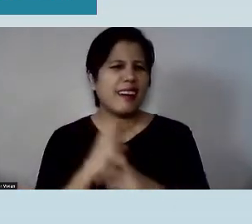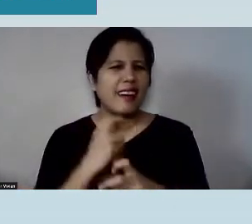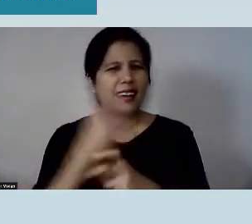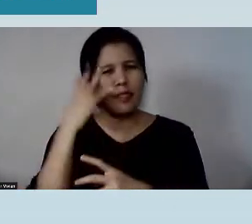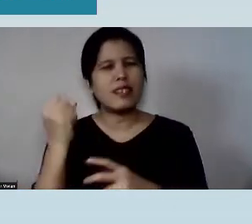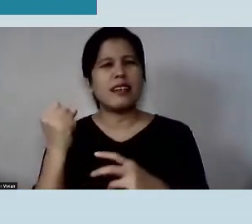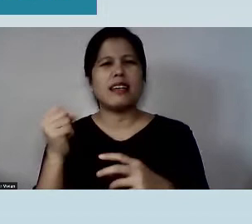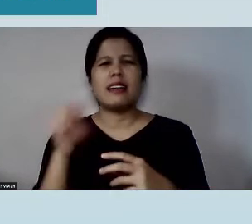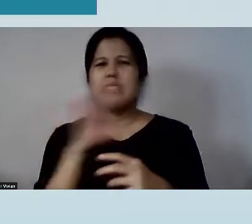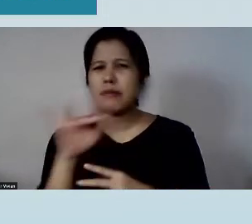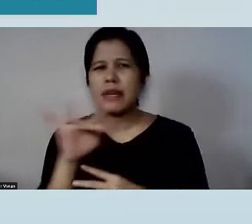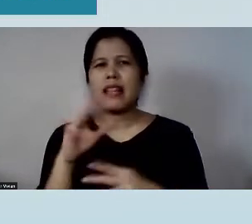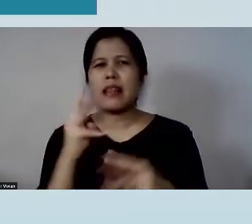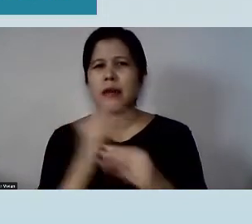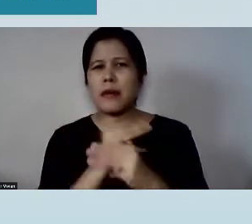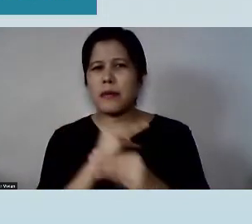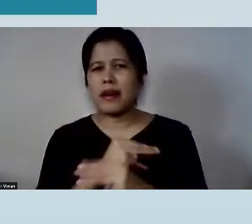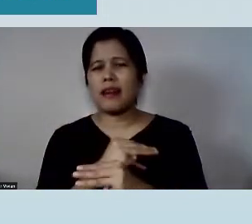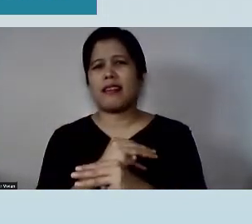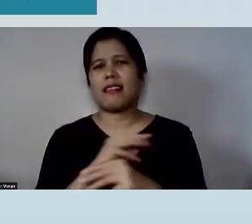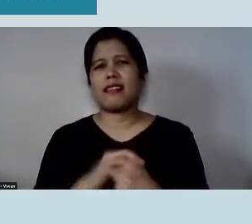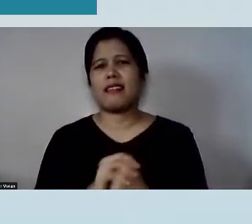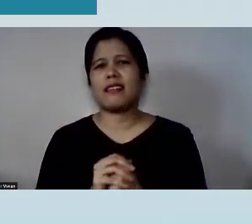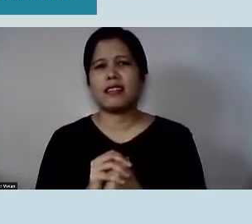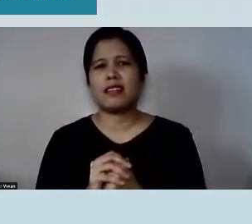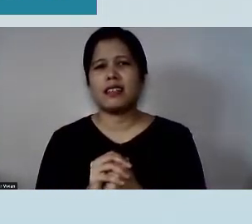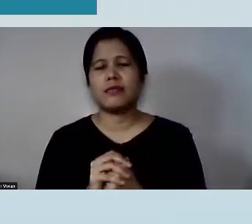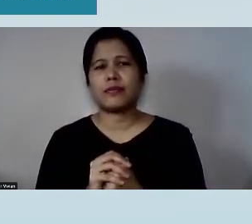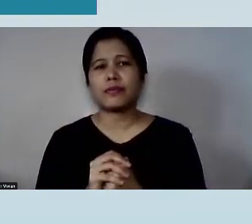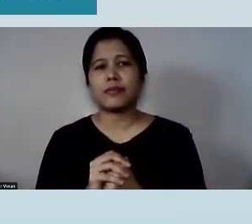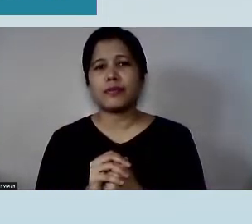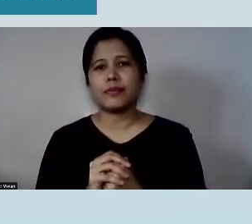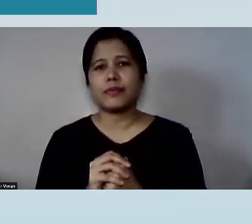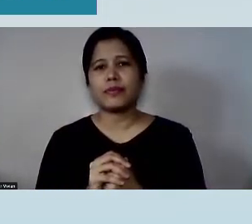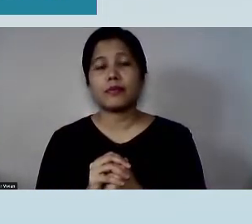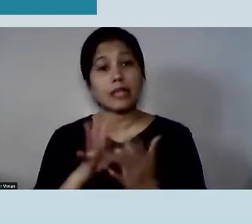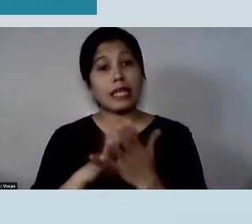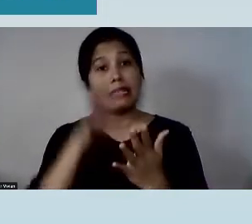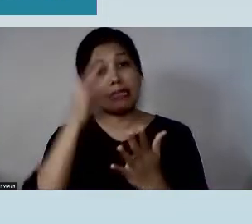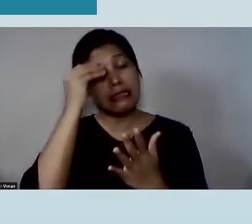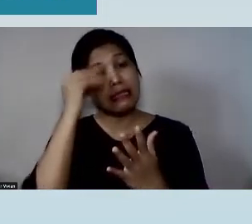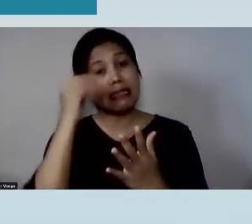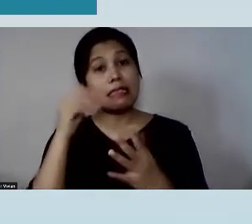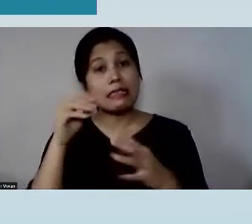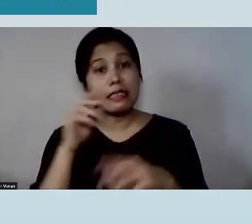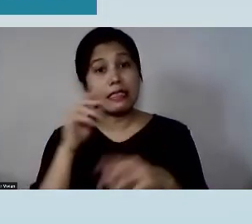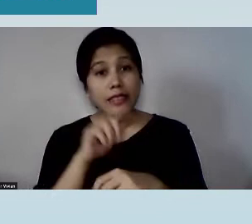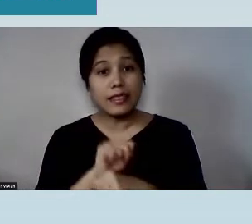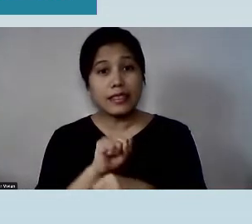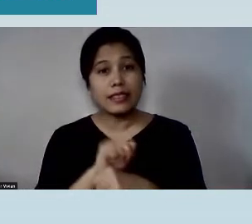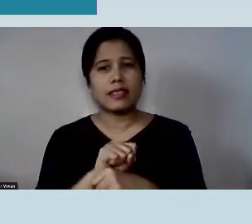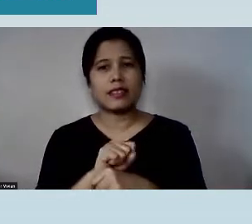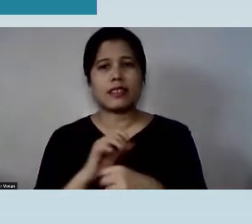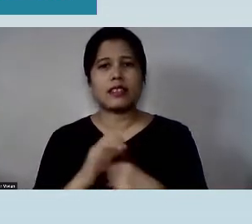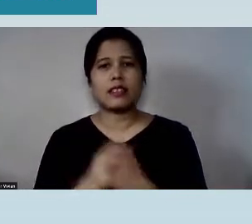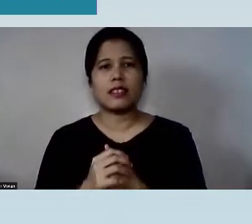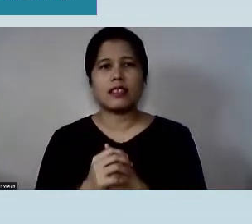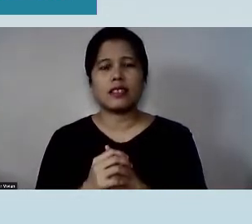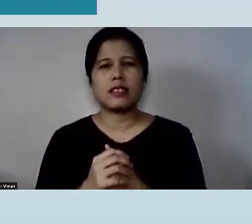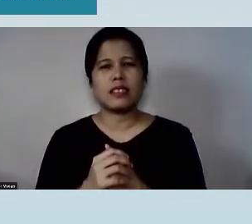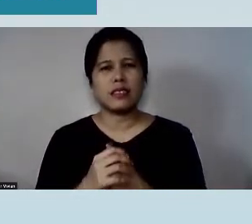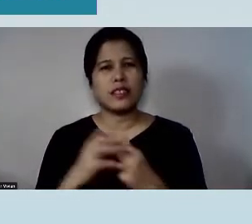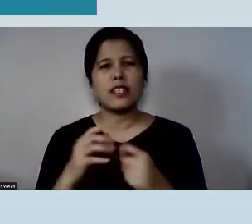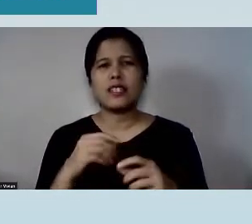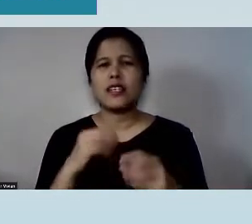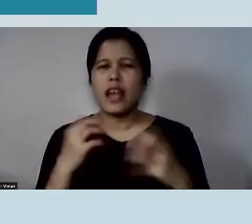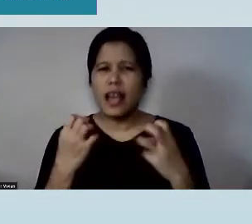math, writing are greatly impacted by ADHD symptoms. Now, learning tasks that do not require concentration and disciplined effort,